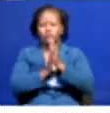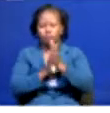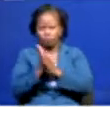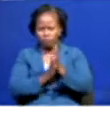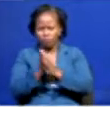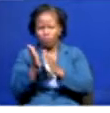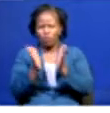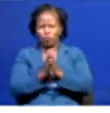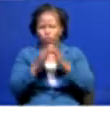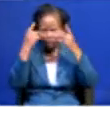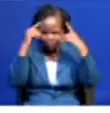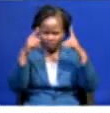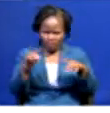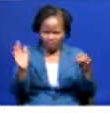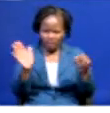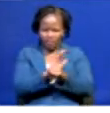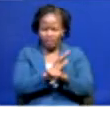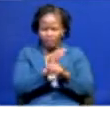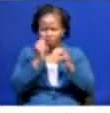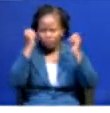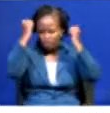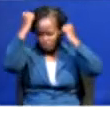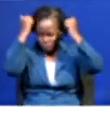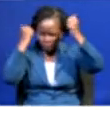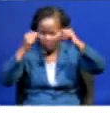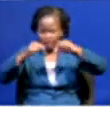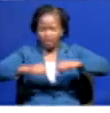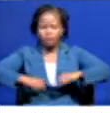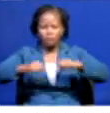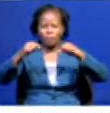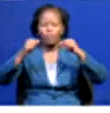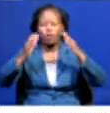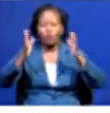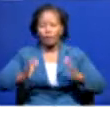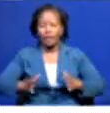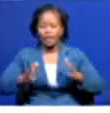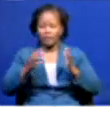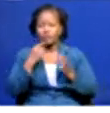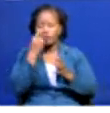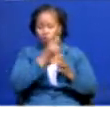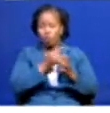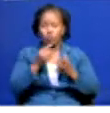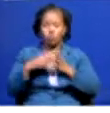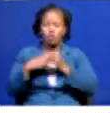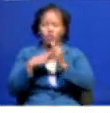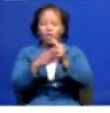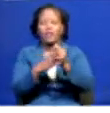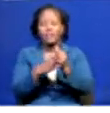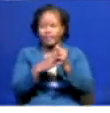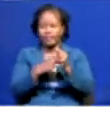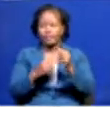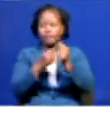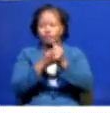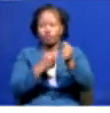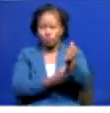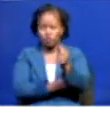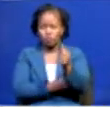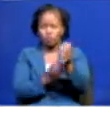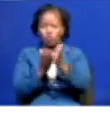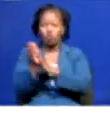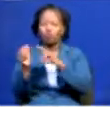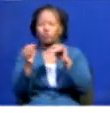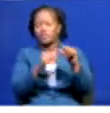successive generations of military commanders who conceptualized the promotion of scholarship in strategic